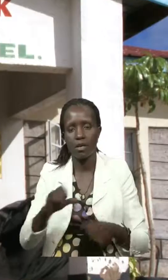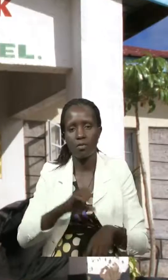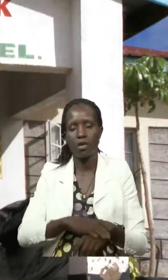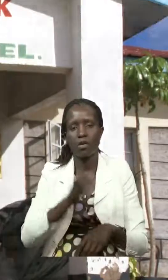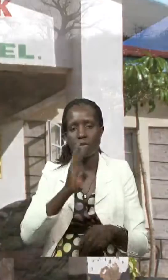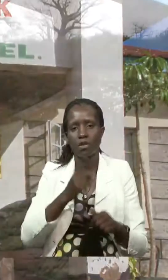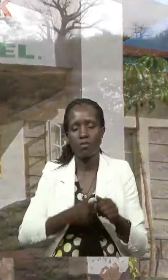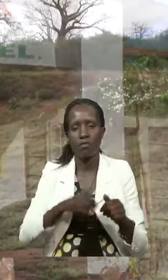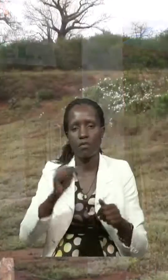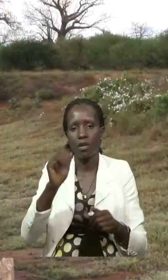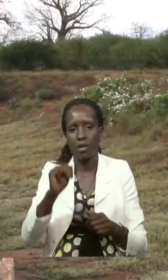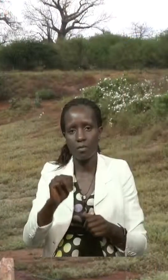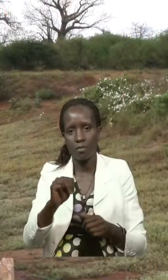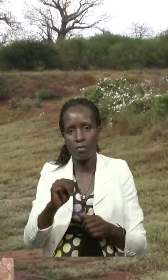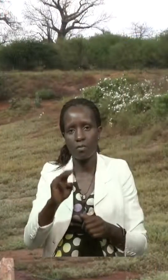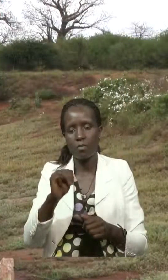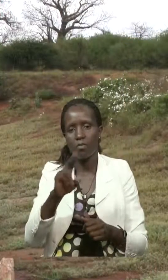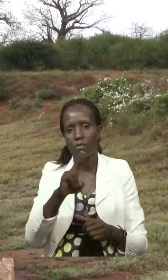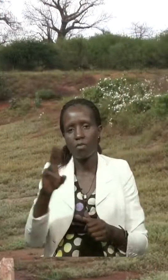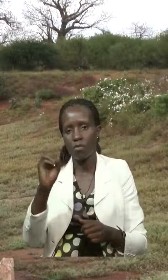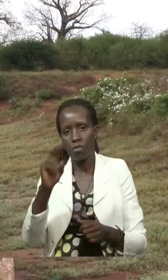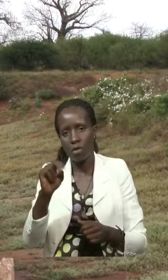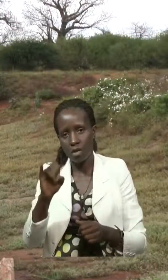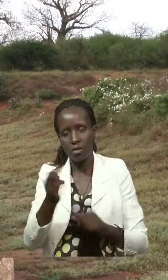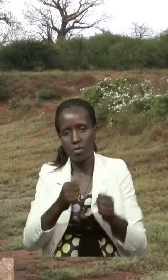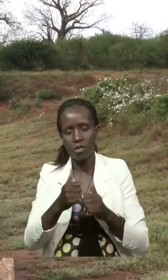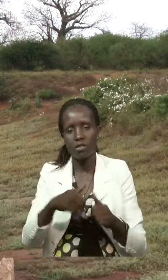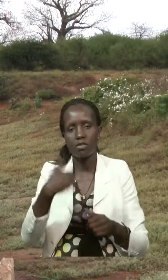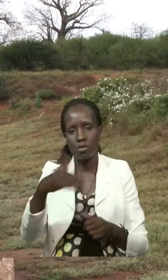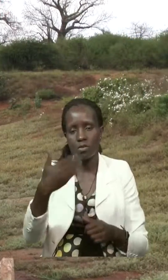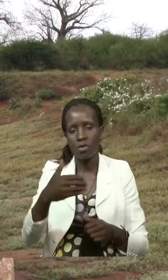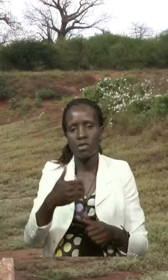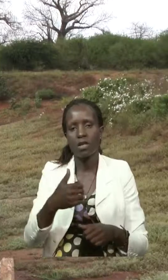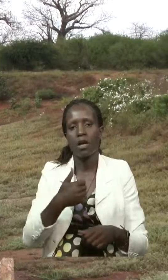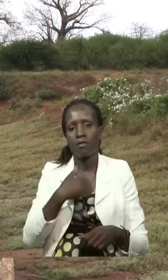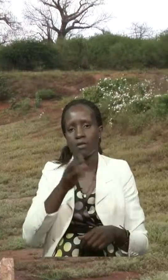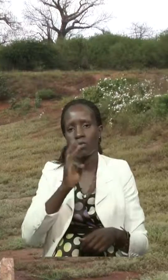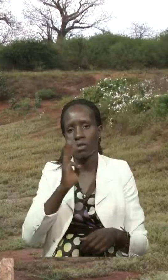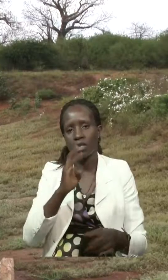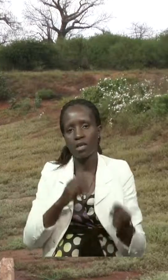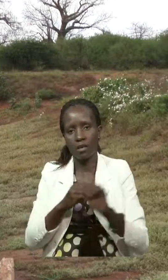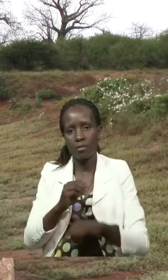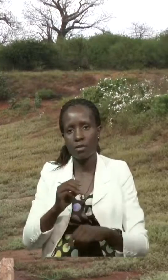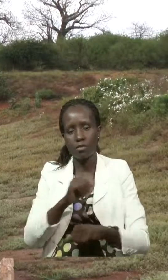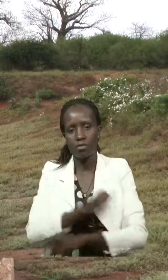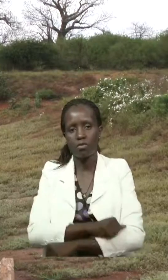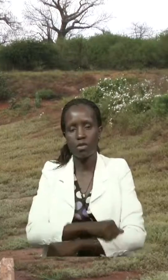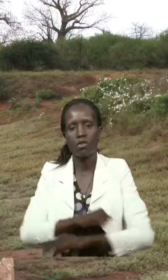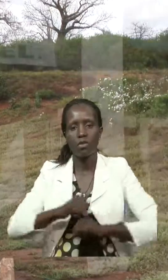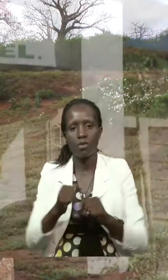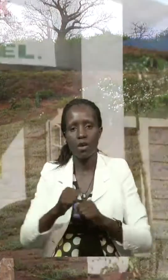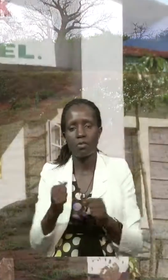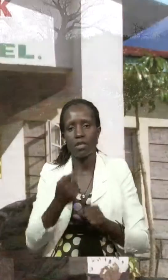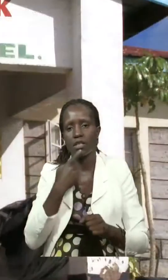water from a dam nearby that is called Muwani Dam, which is constantly pumped into our school. So they